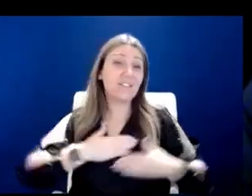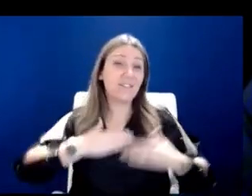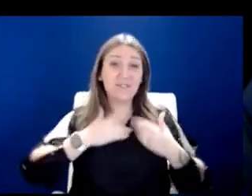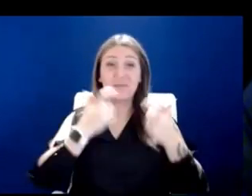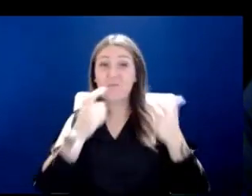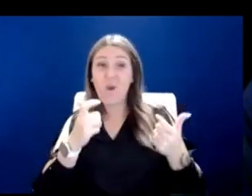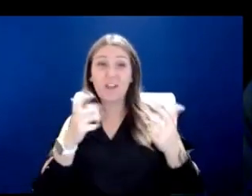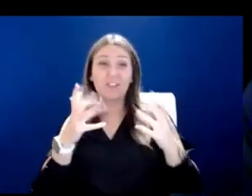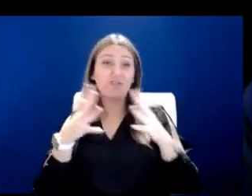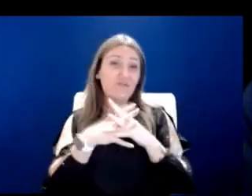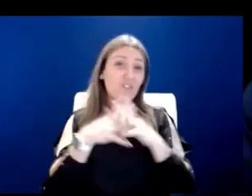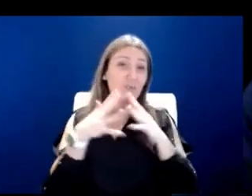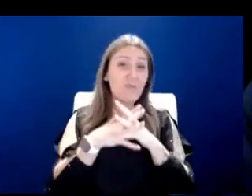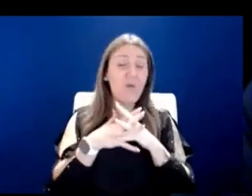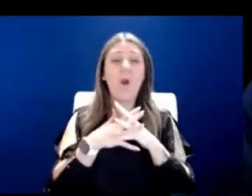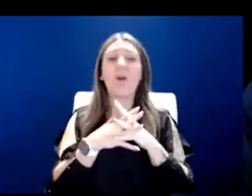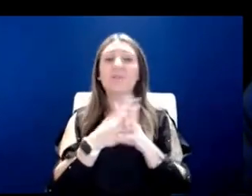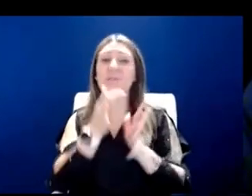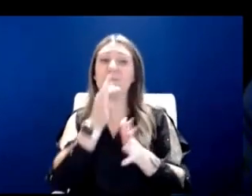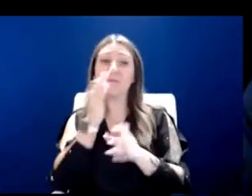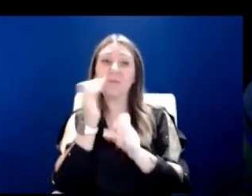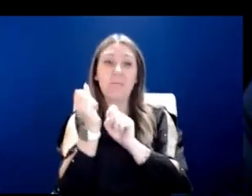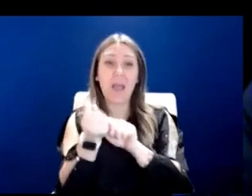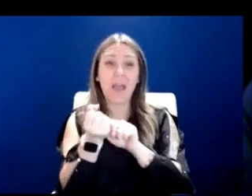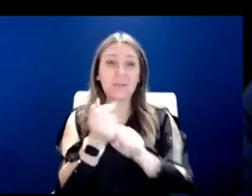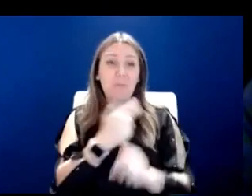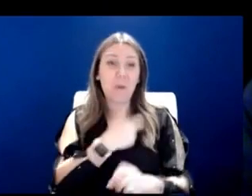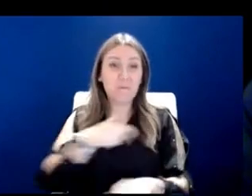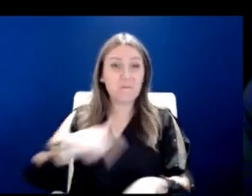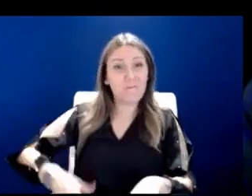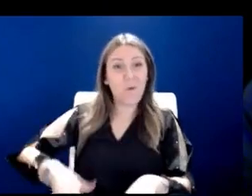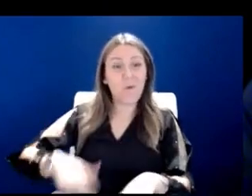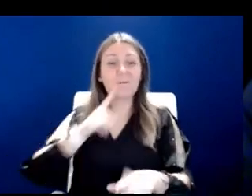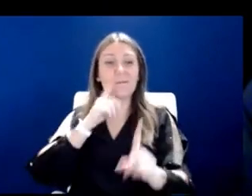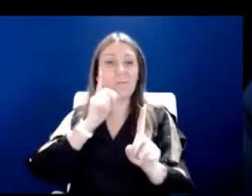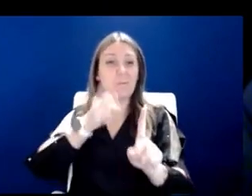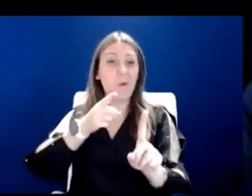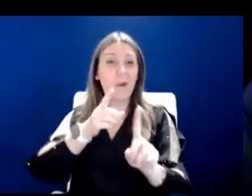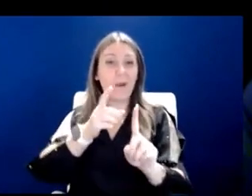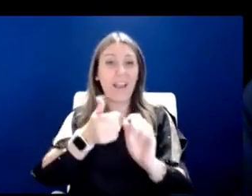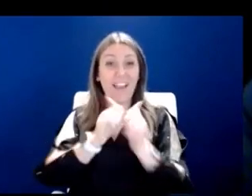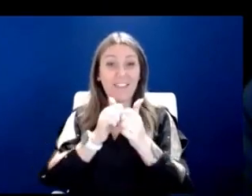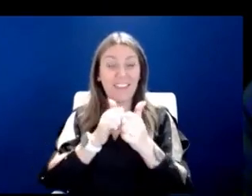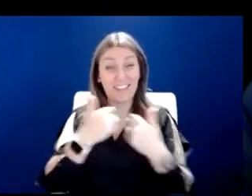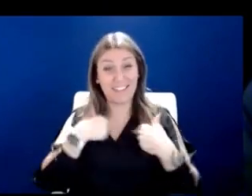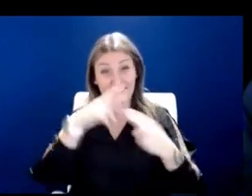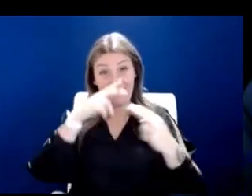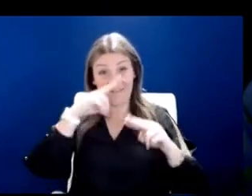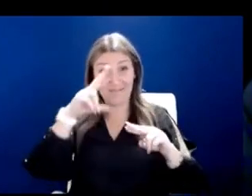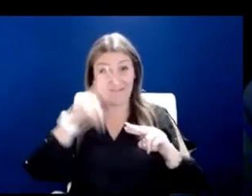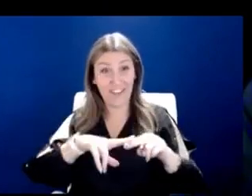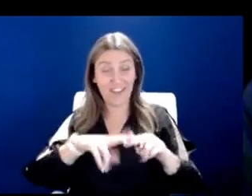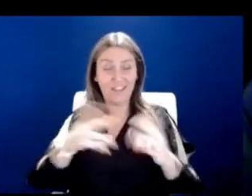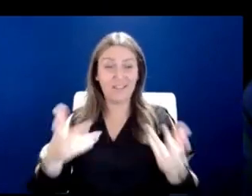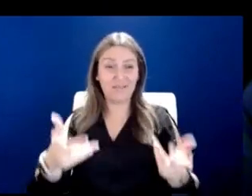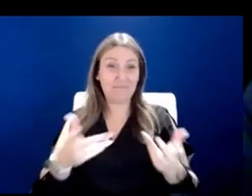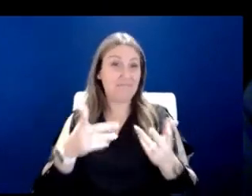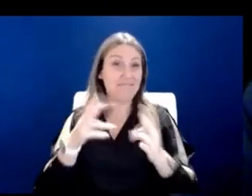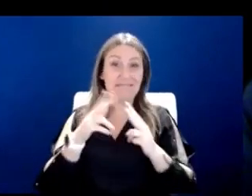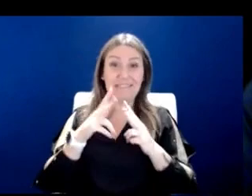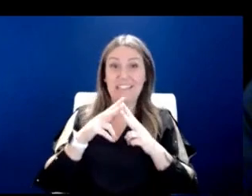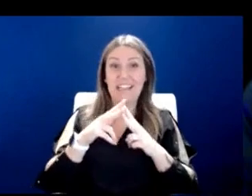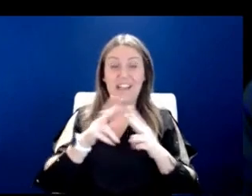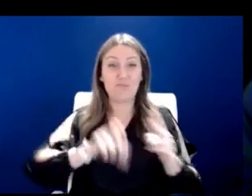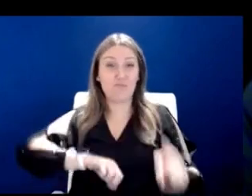upcoming baseball season with the Royals, the point of athletics is to have fun, to either really take pride in those